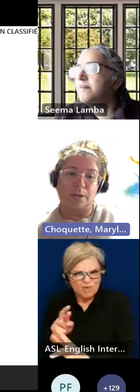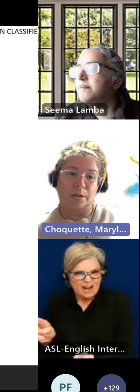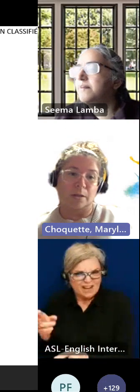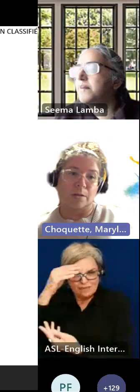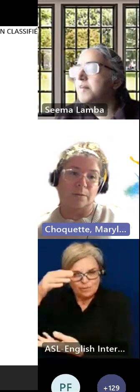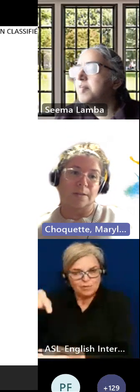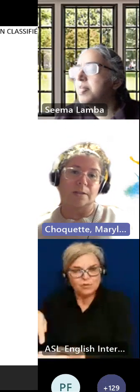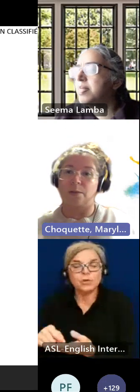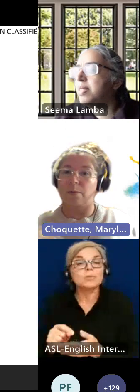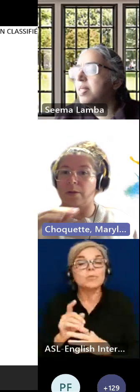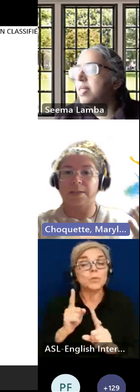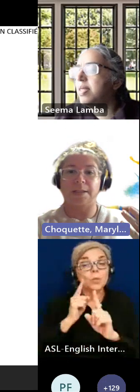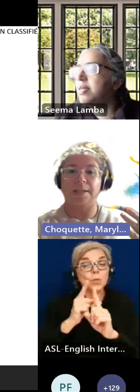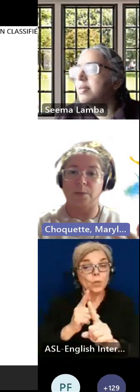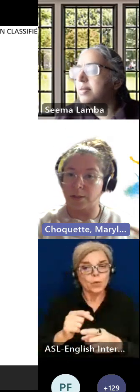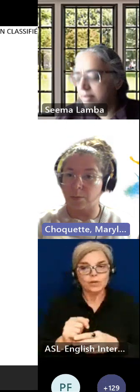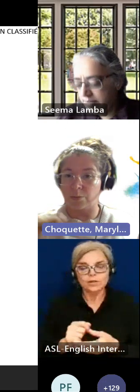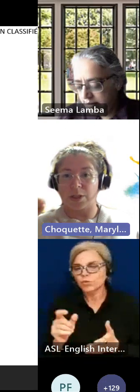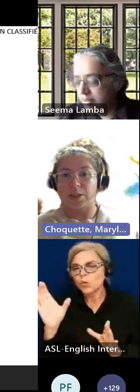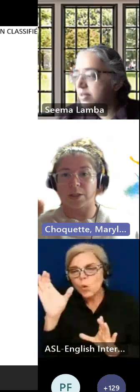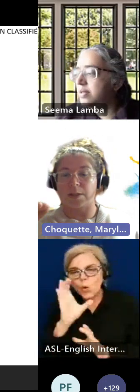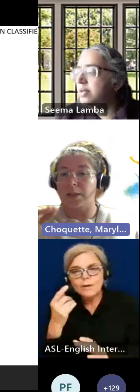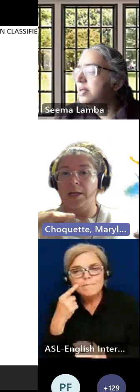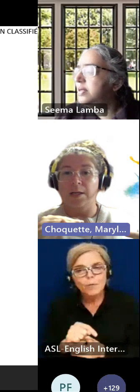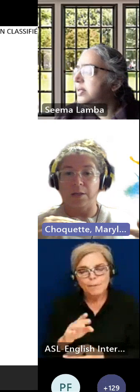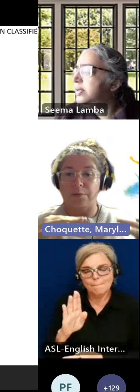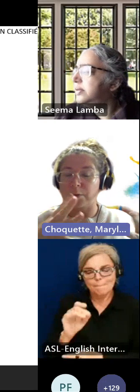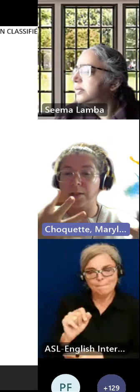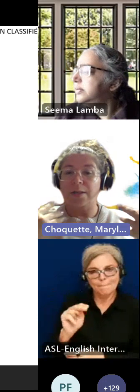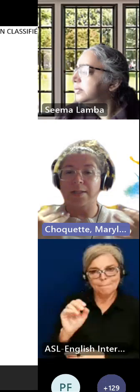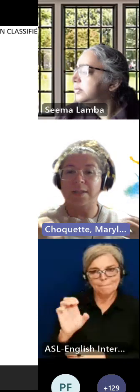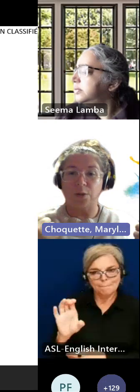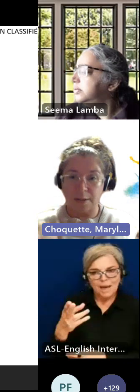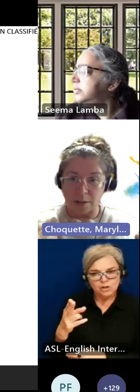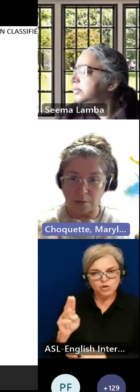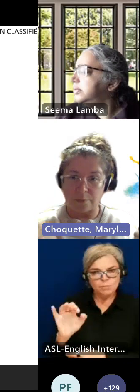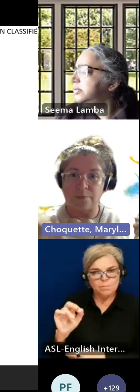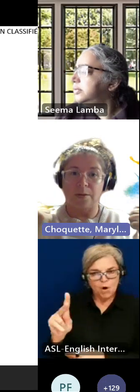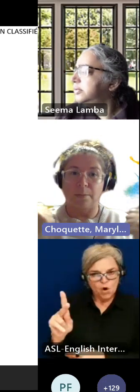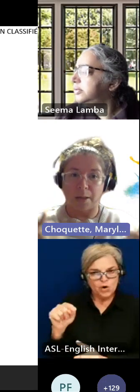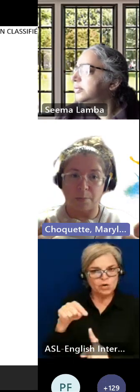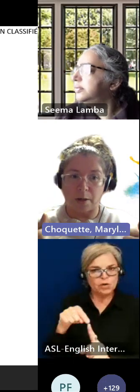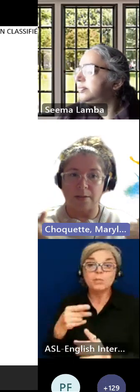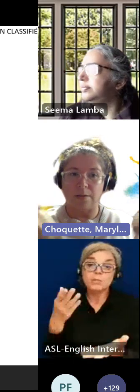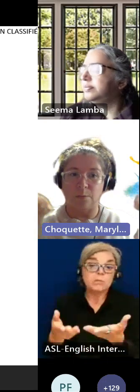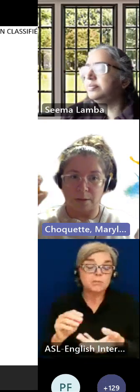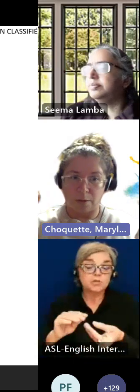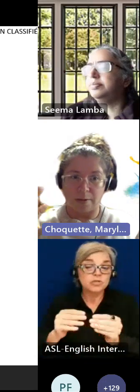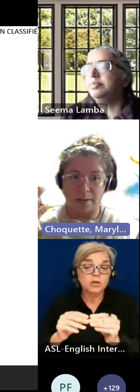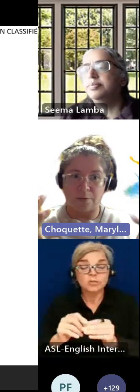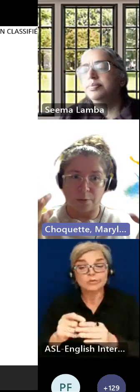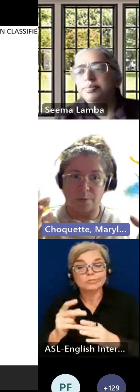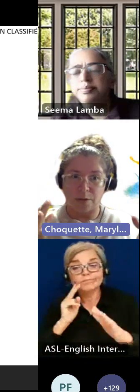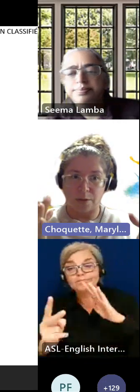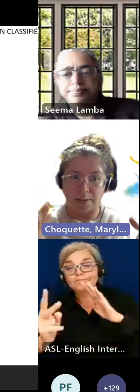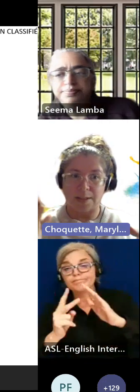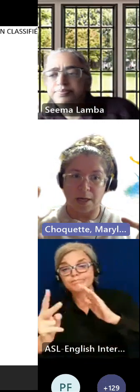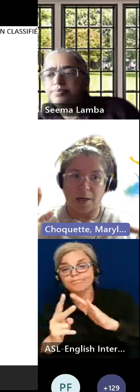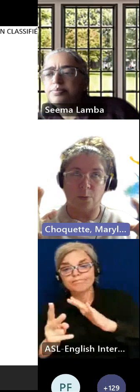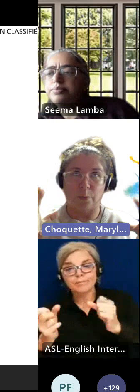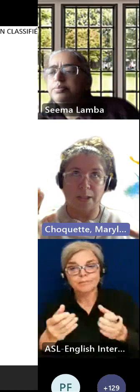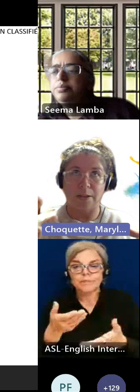been published recently, whether it's the DemoSim projections, if only to assess yourself back pocket with all that